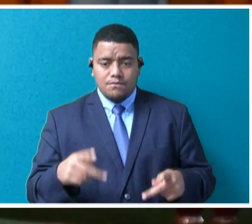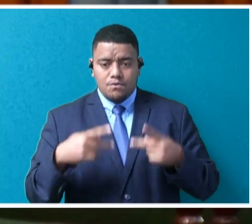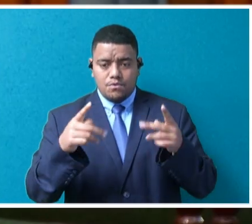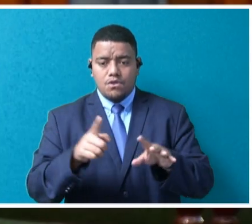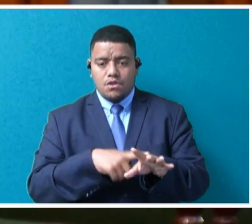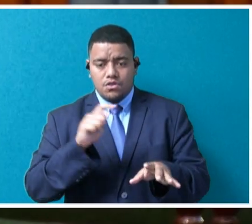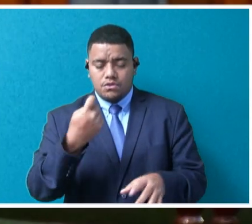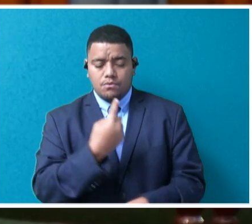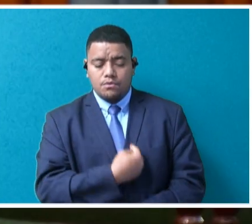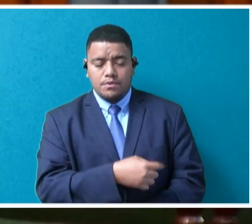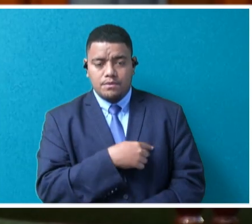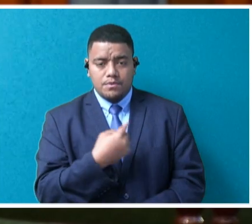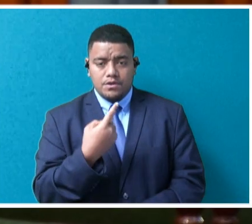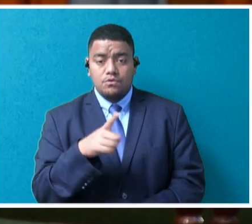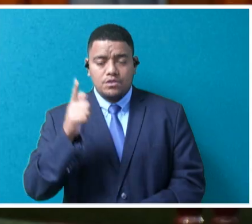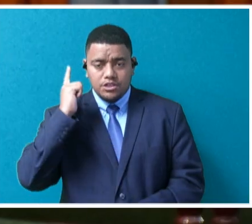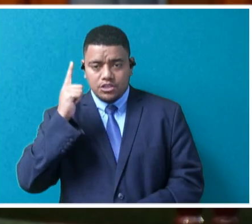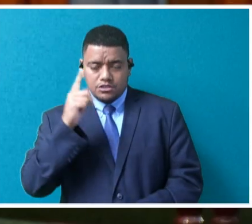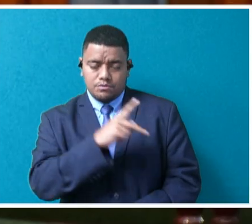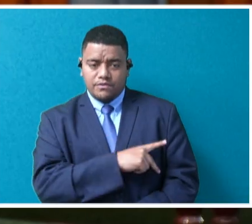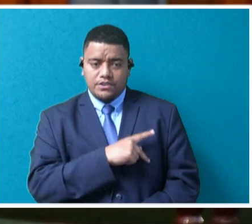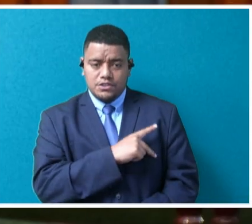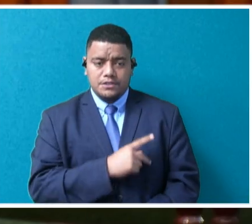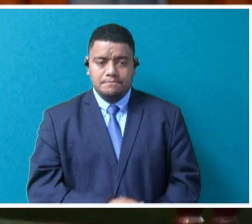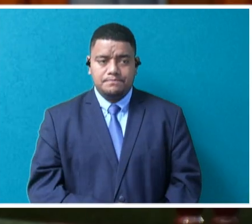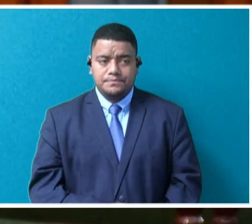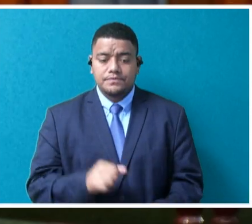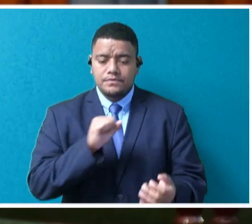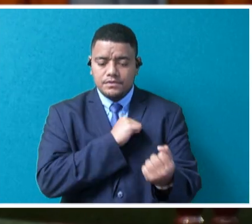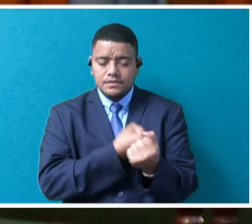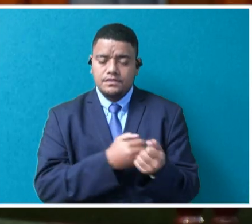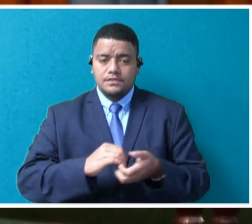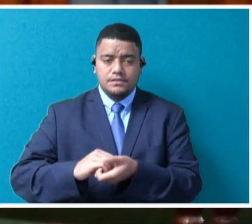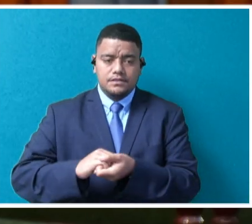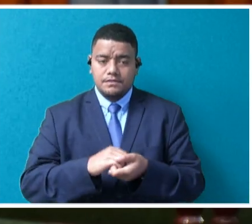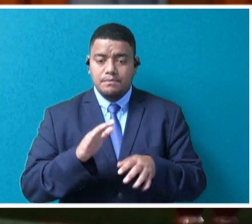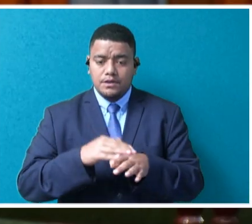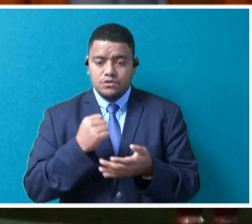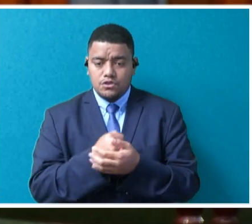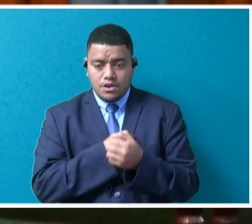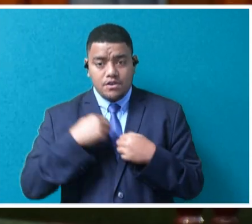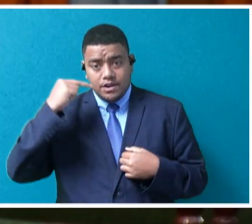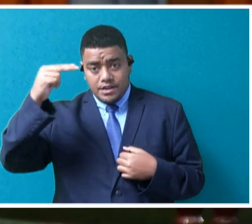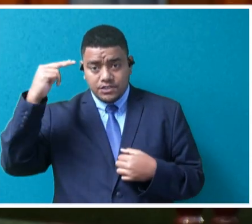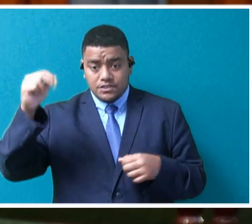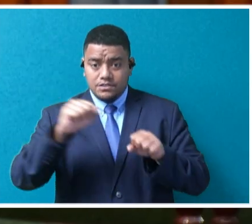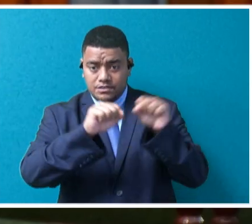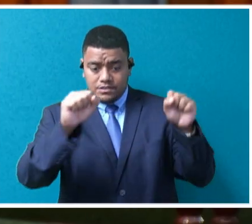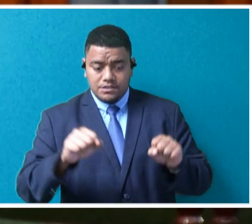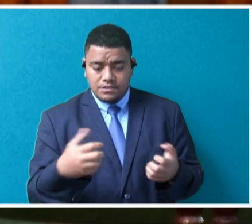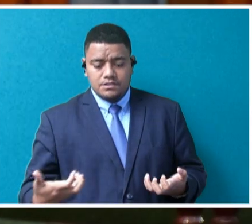long-term commitment to the teacher's profession. Strengthening collaboration will ensure that our national strategy